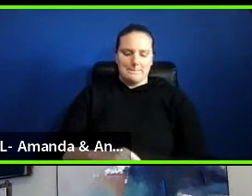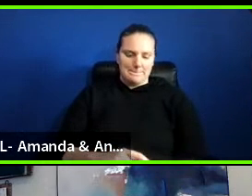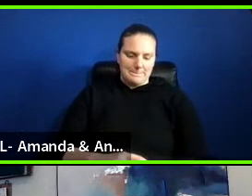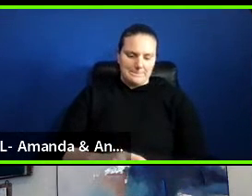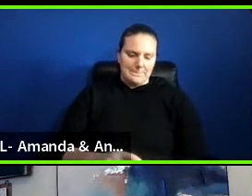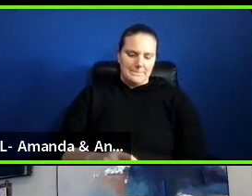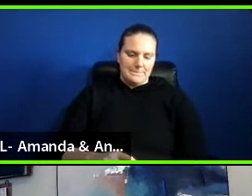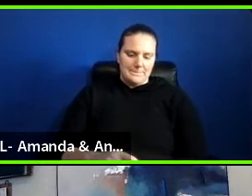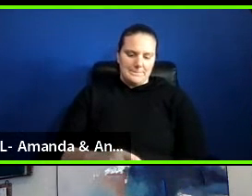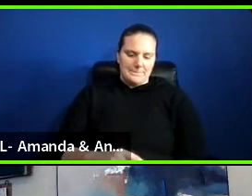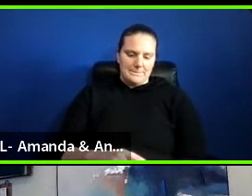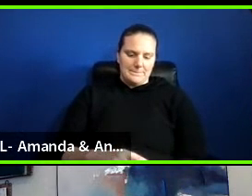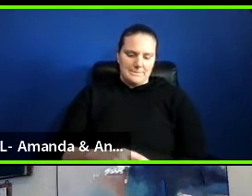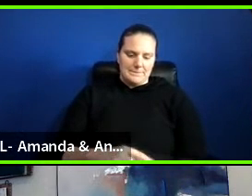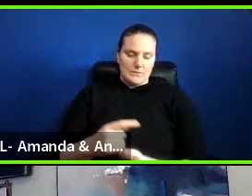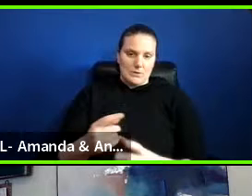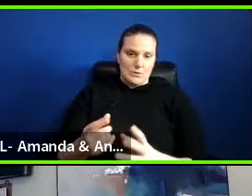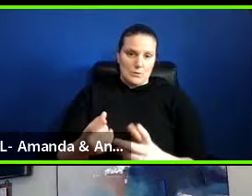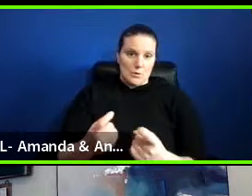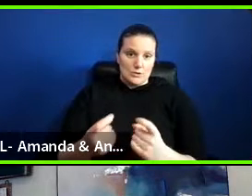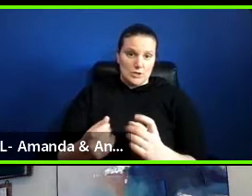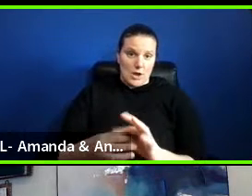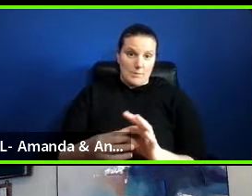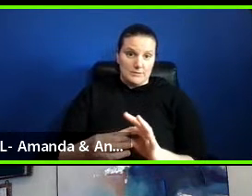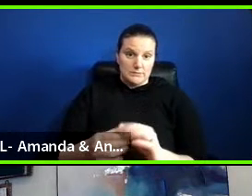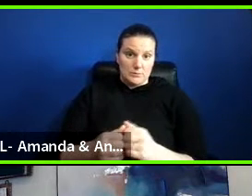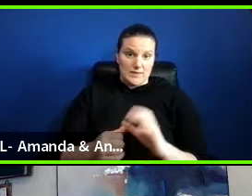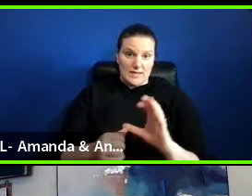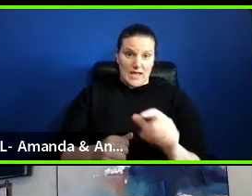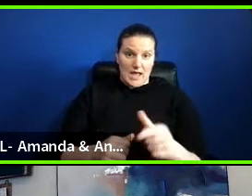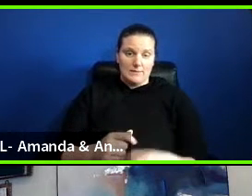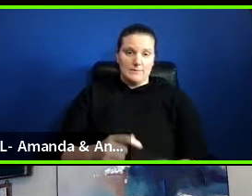Great. Any other questions or comments from members of CAG?